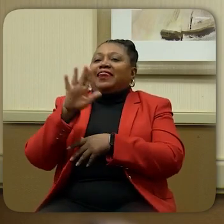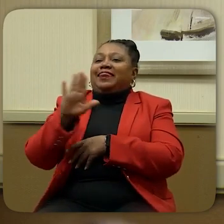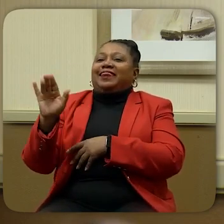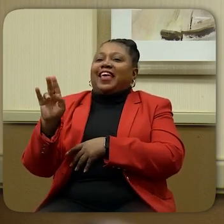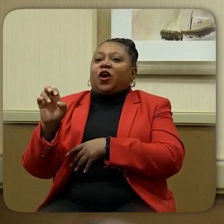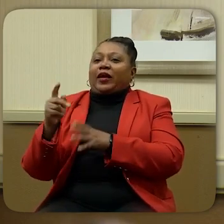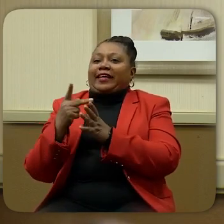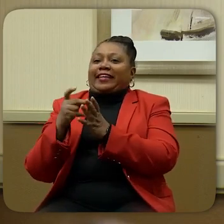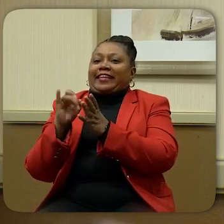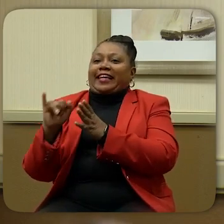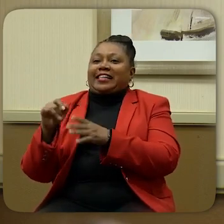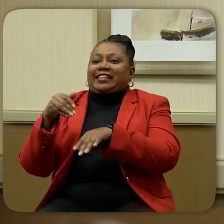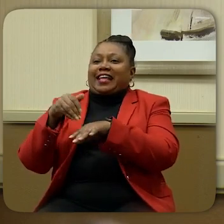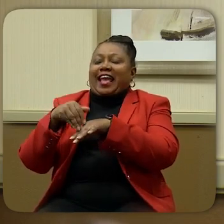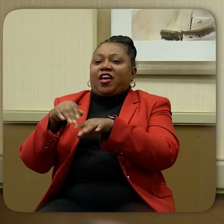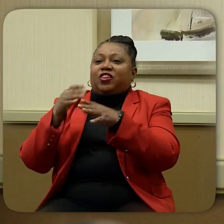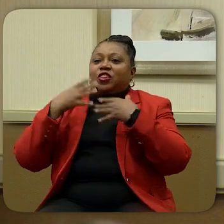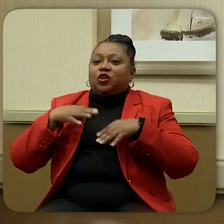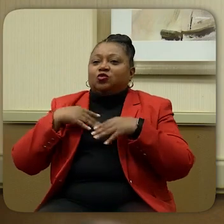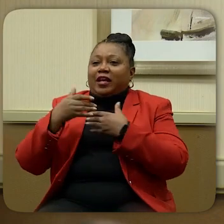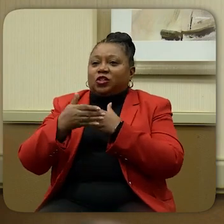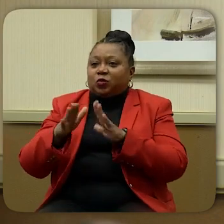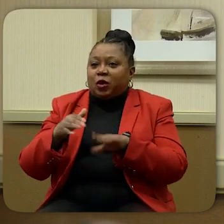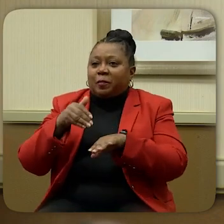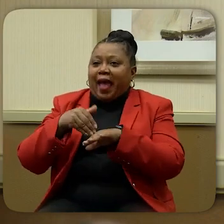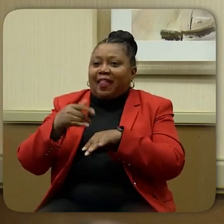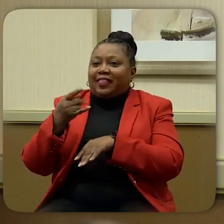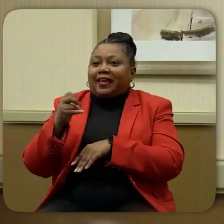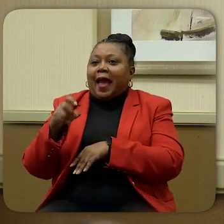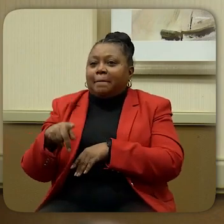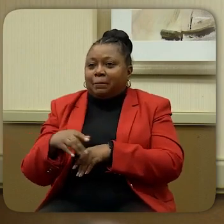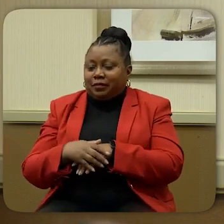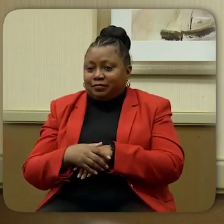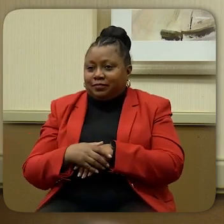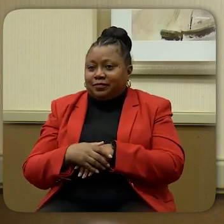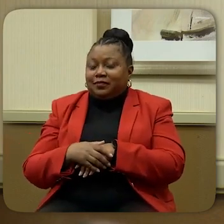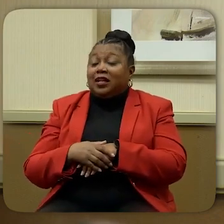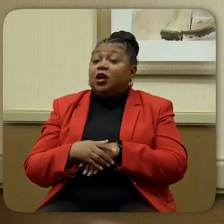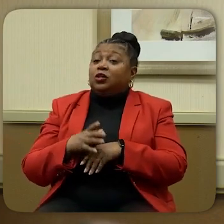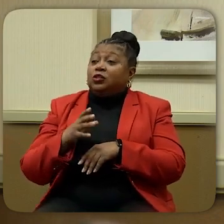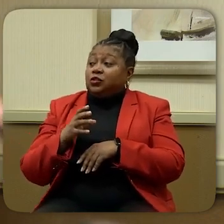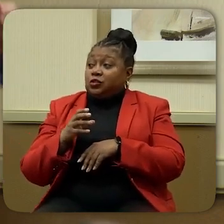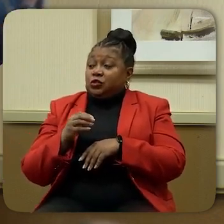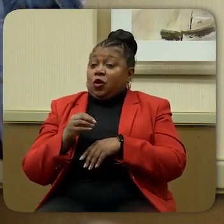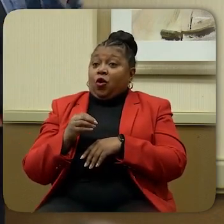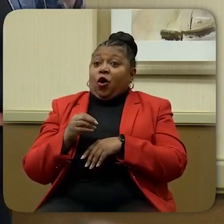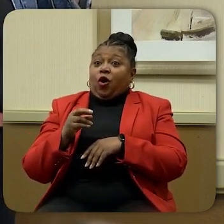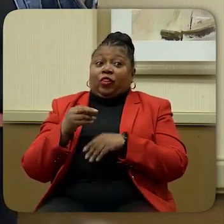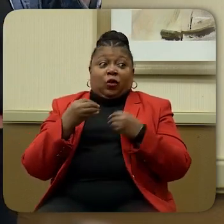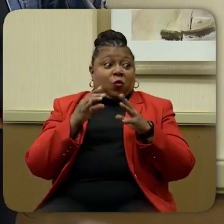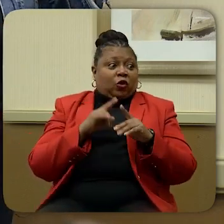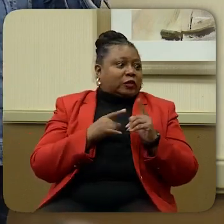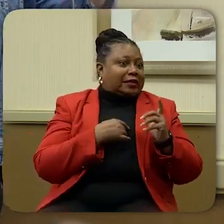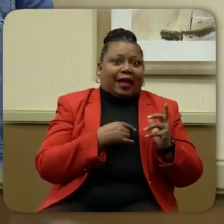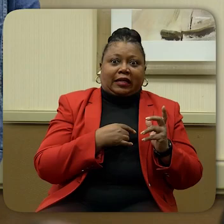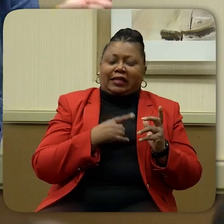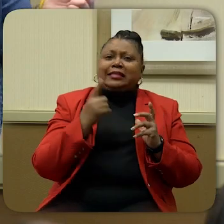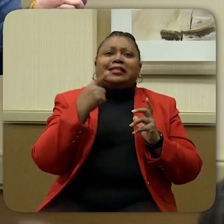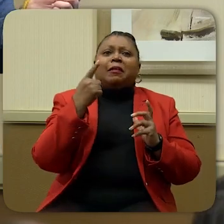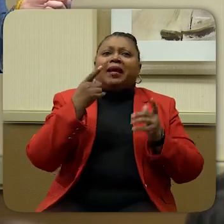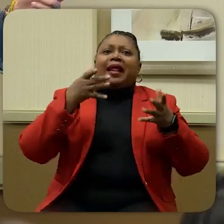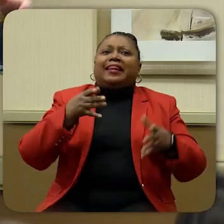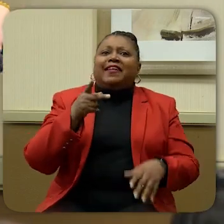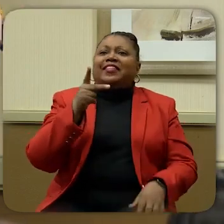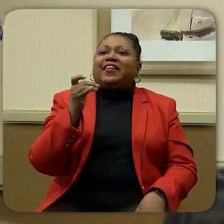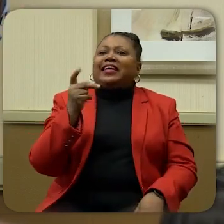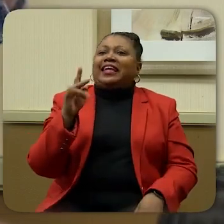keys in the dressing room at the Gap, right? And so the retail workers are like, somebody left